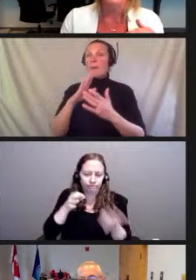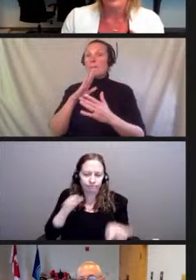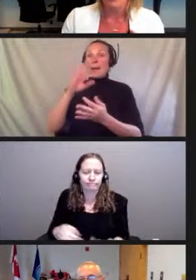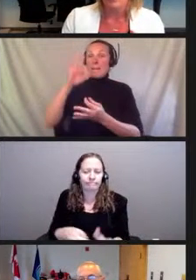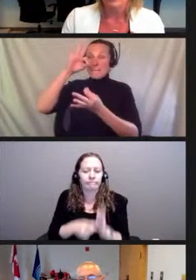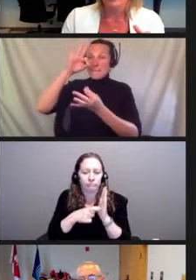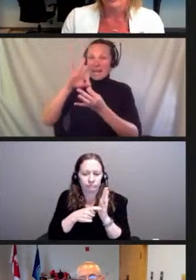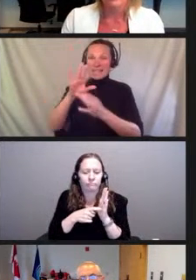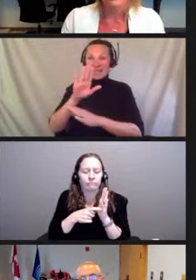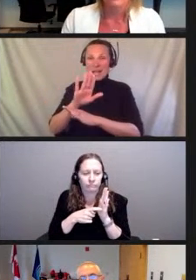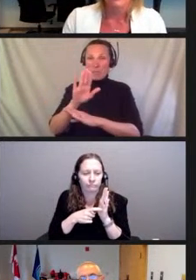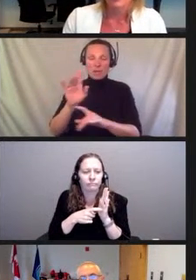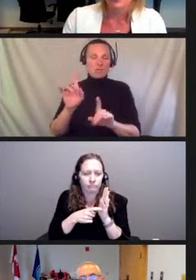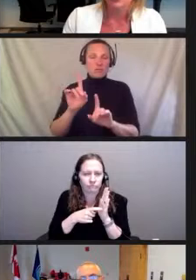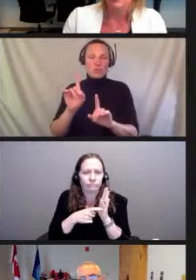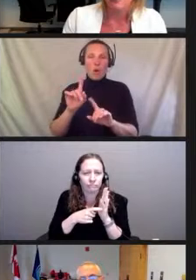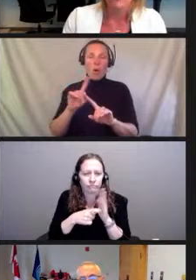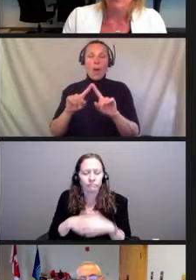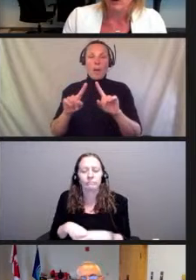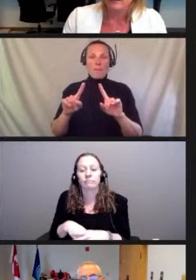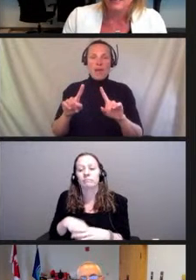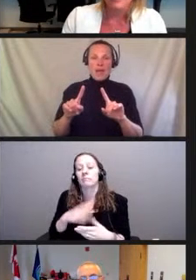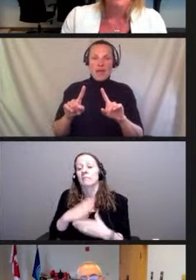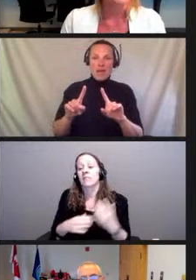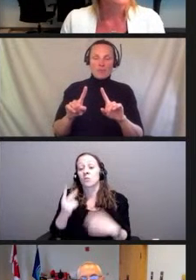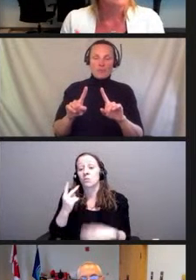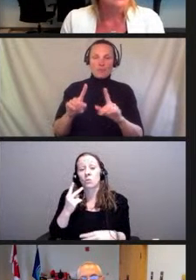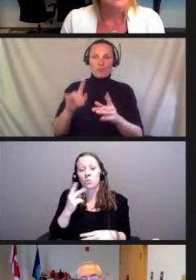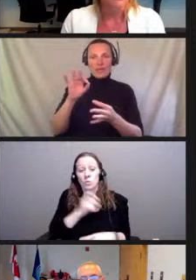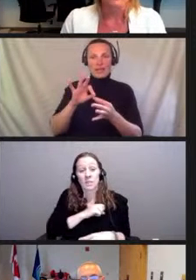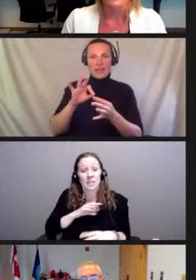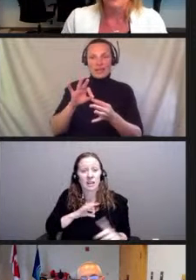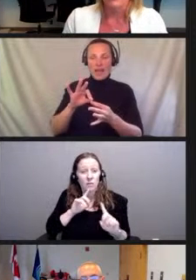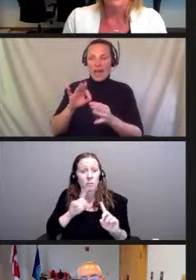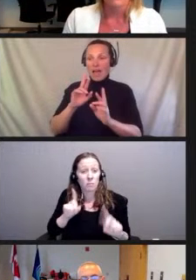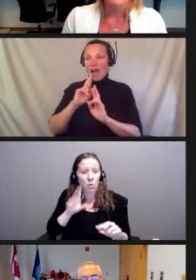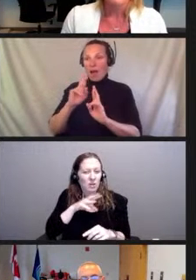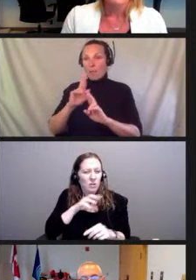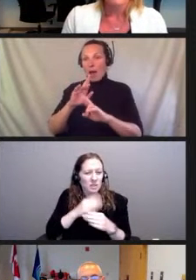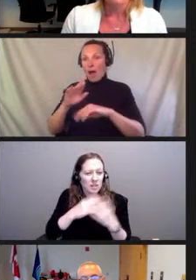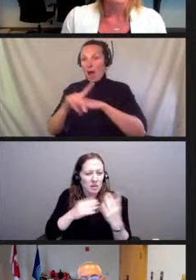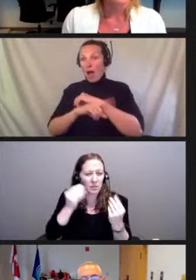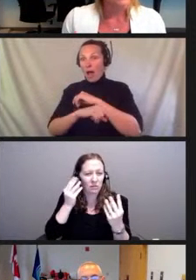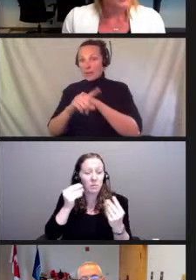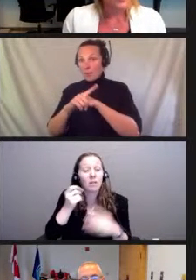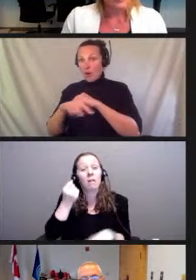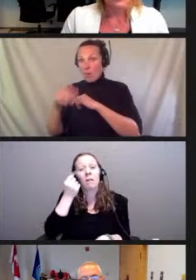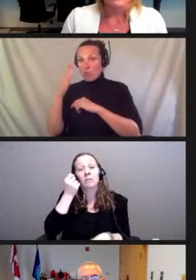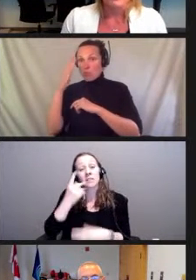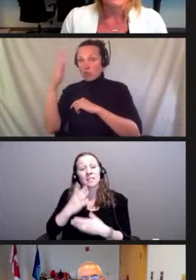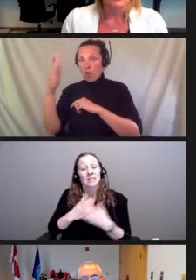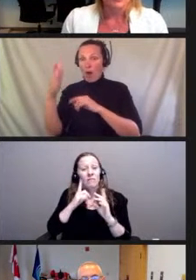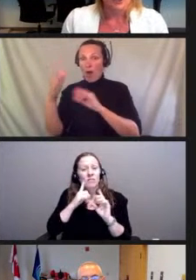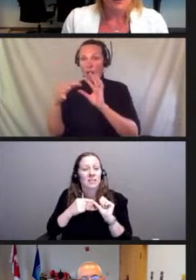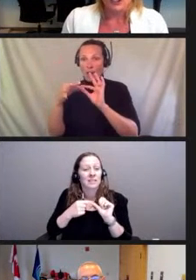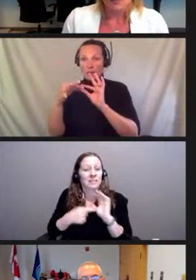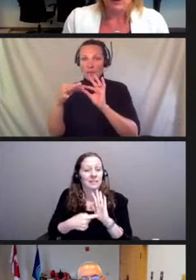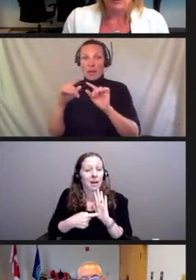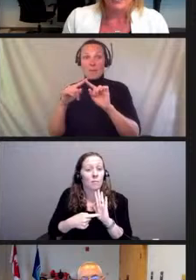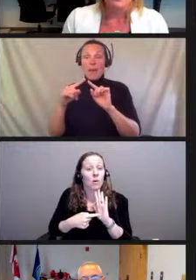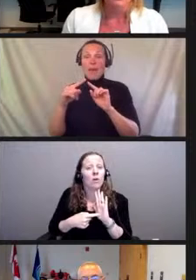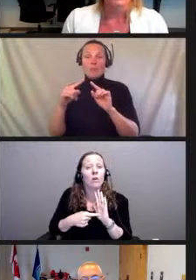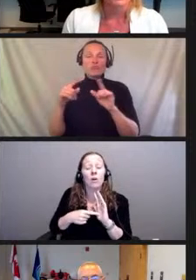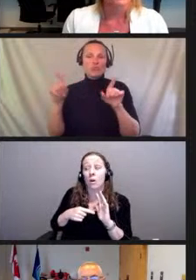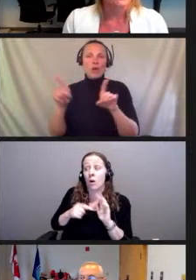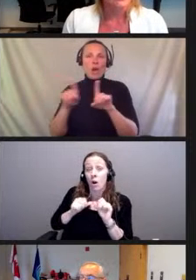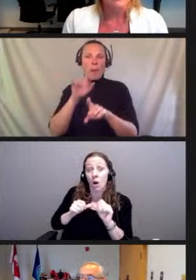overview of those component projects in this Phase 2 staff report. But just an example of some of them, the ongoing curbside diversion options